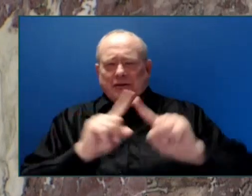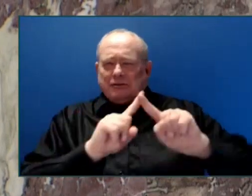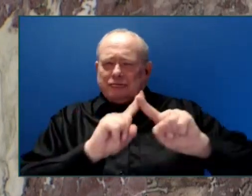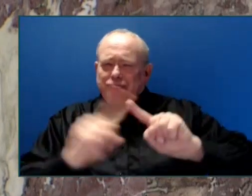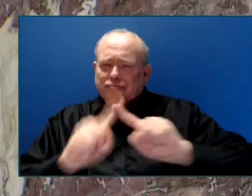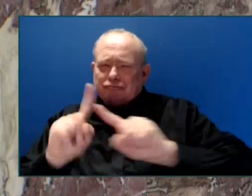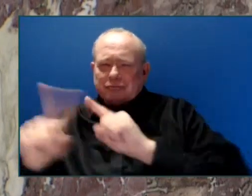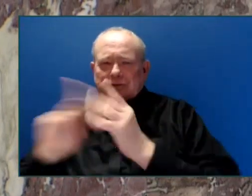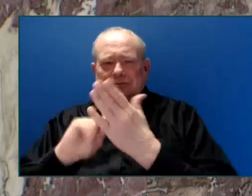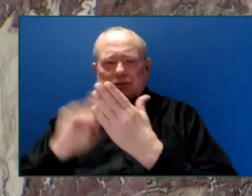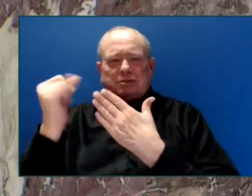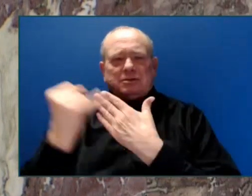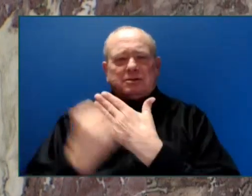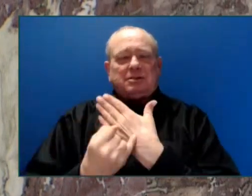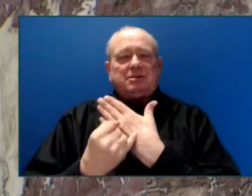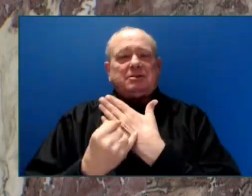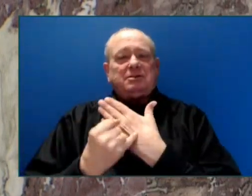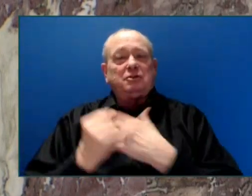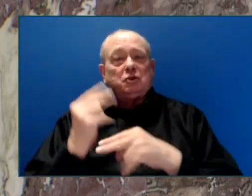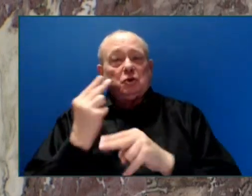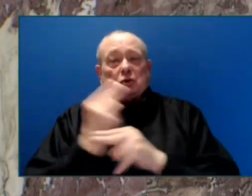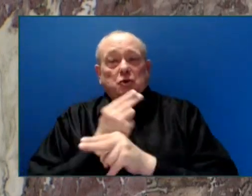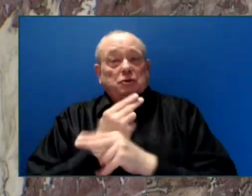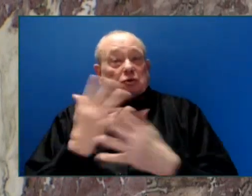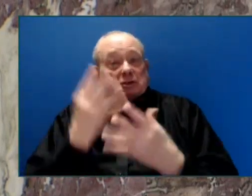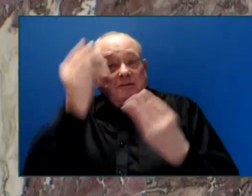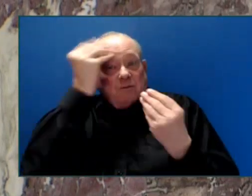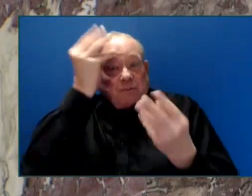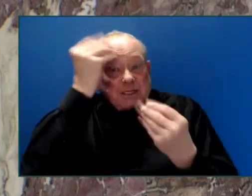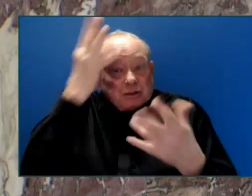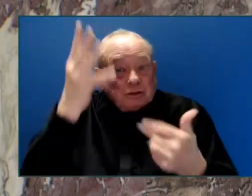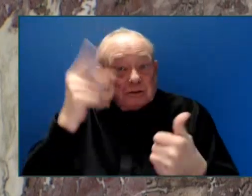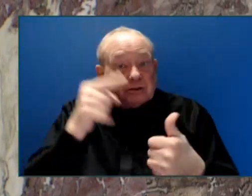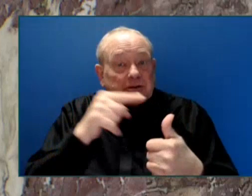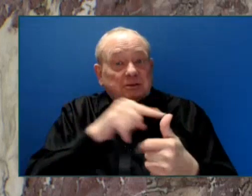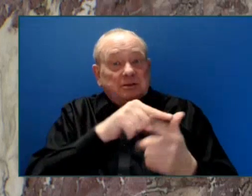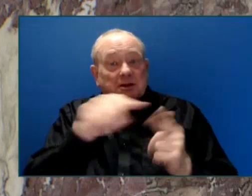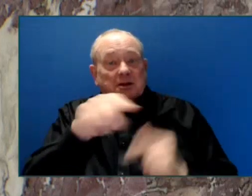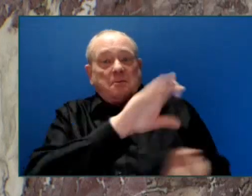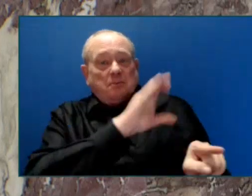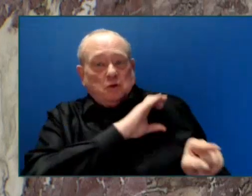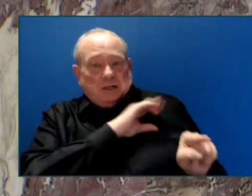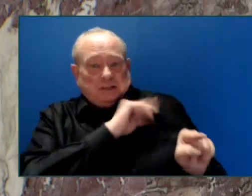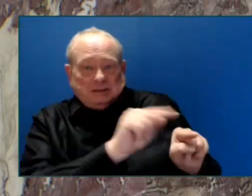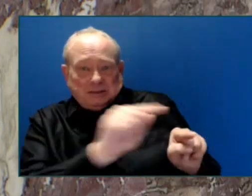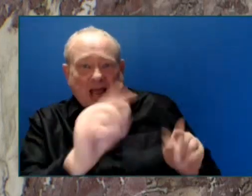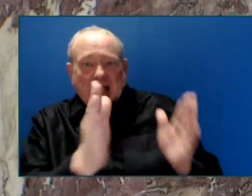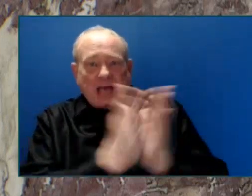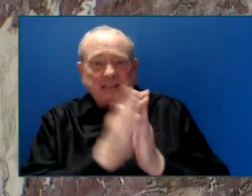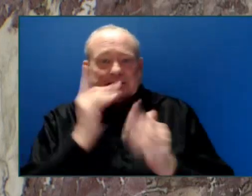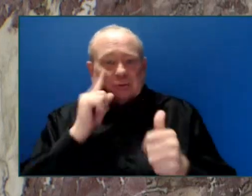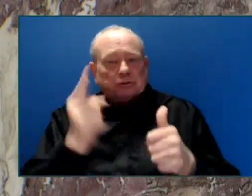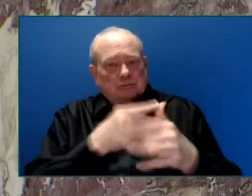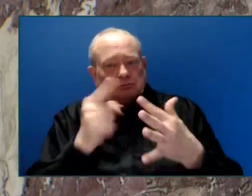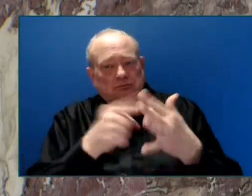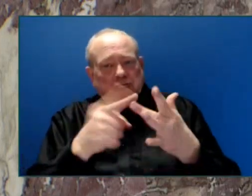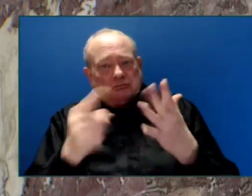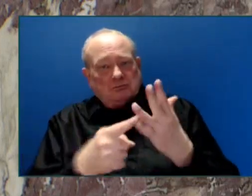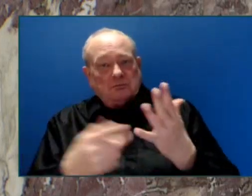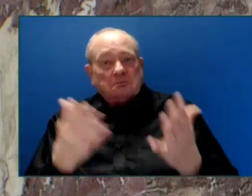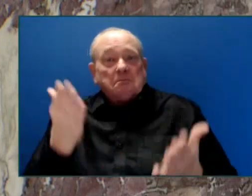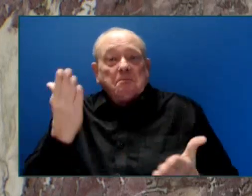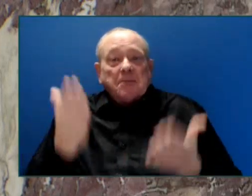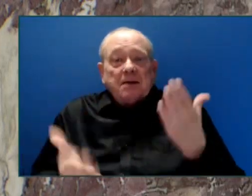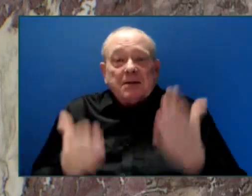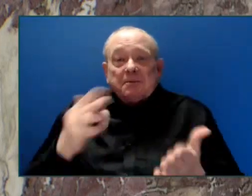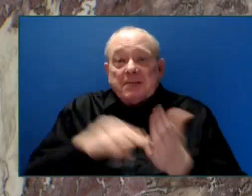and policing agencies have asked for us to put in place. Whether it is changing the criminal code, whether it is putting in place